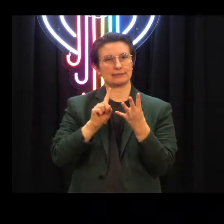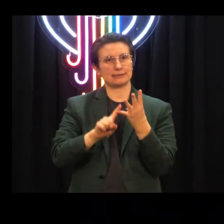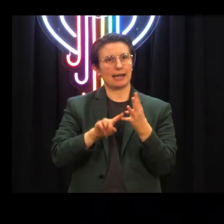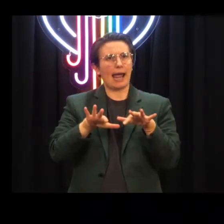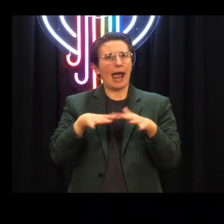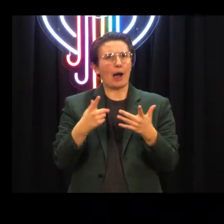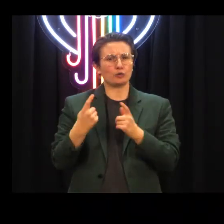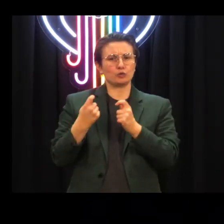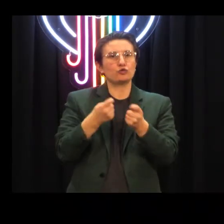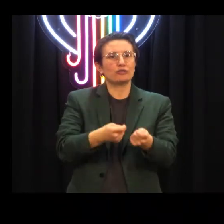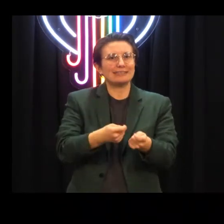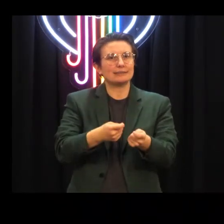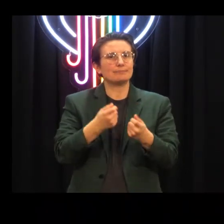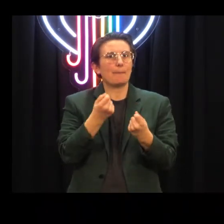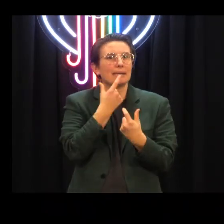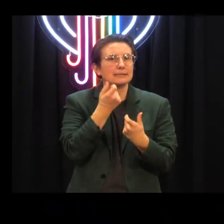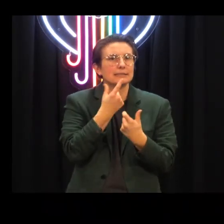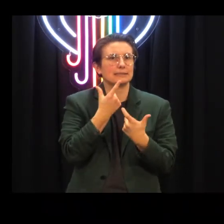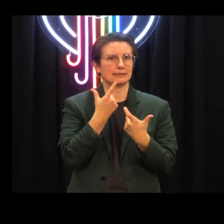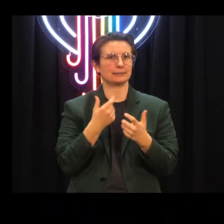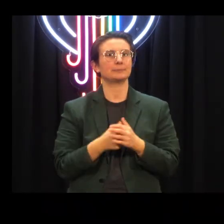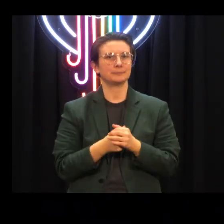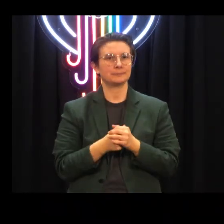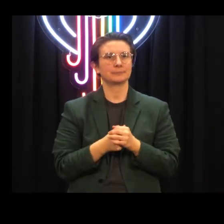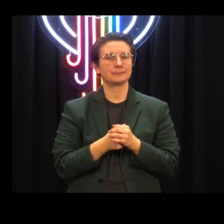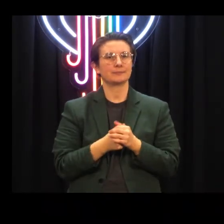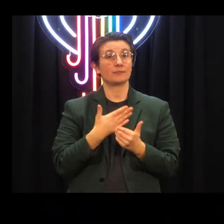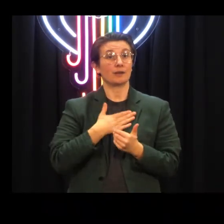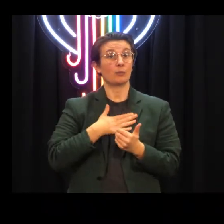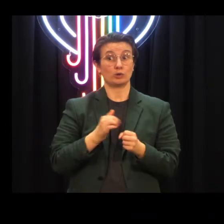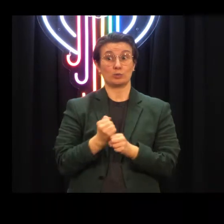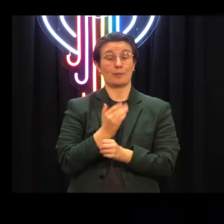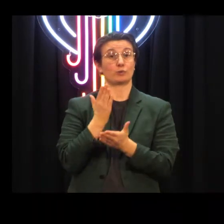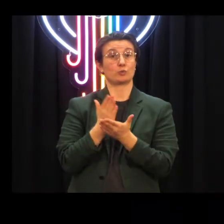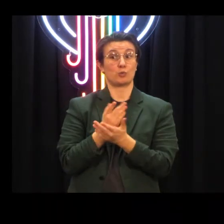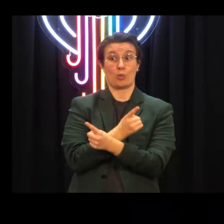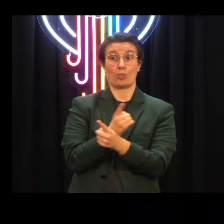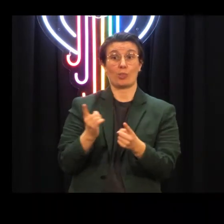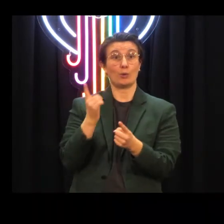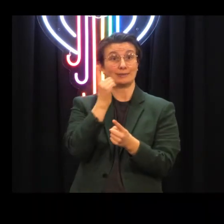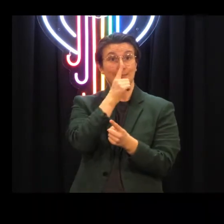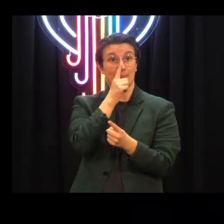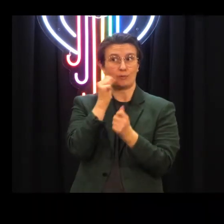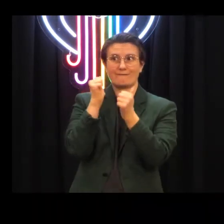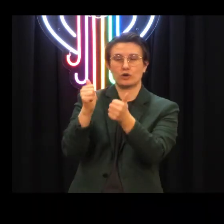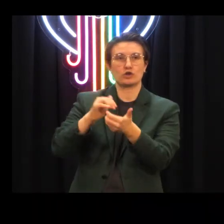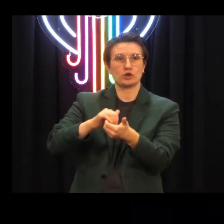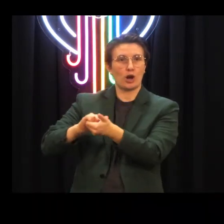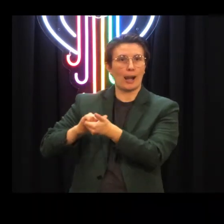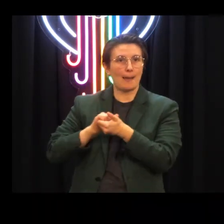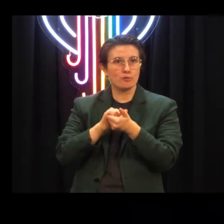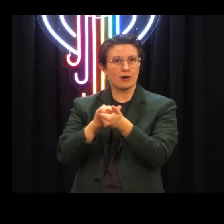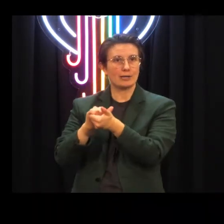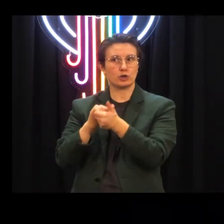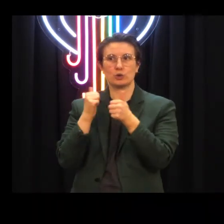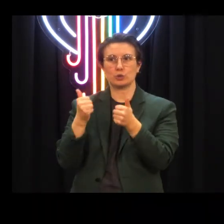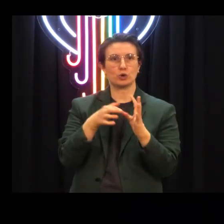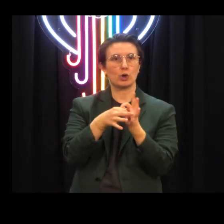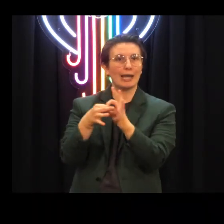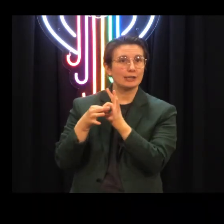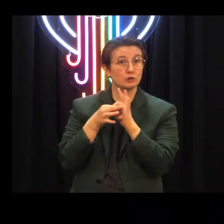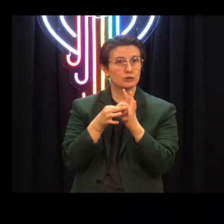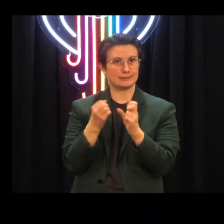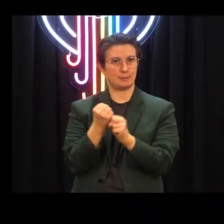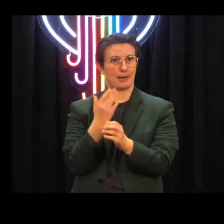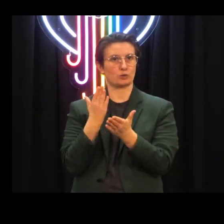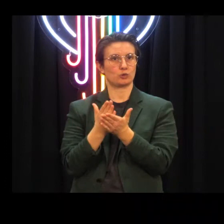to collaborate and make connections in ways that mean the research will have maximum impact. This includes connections with health agencies,